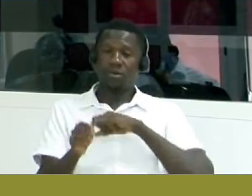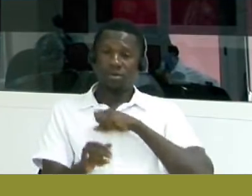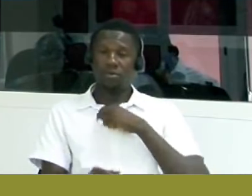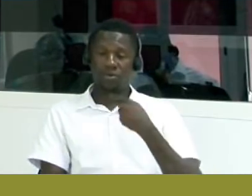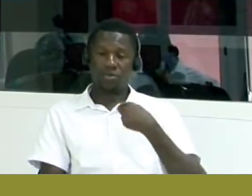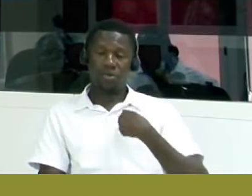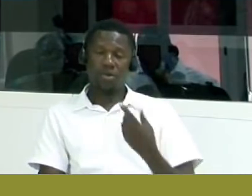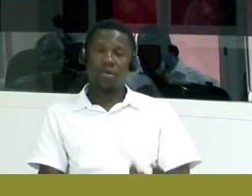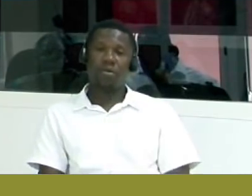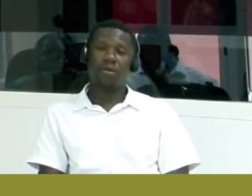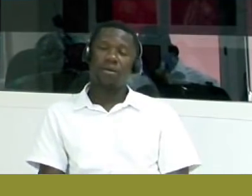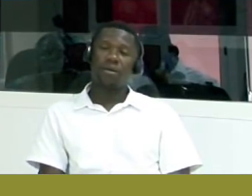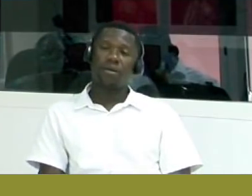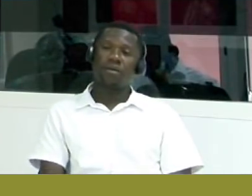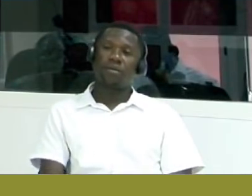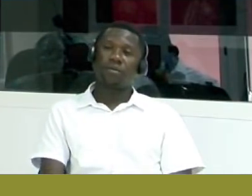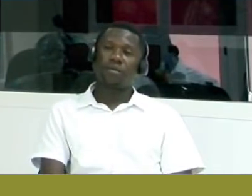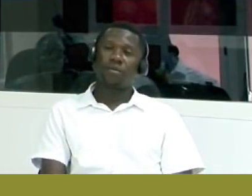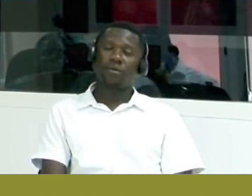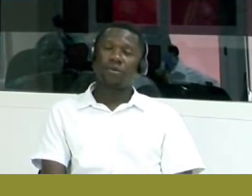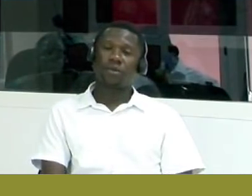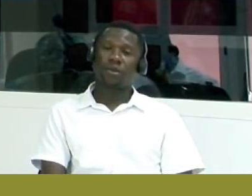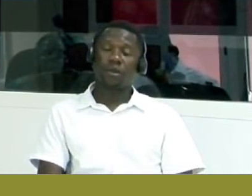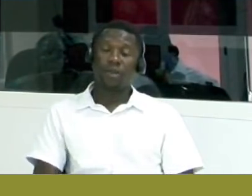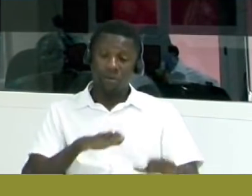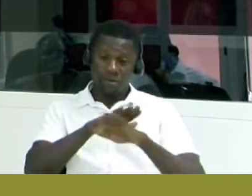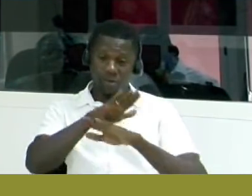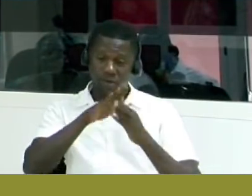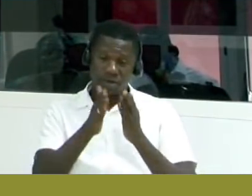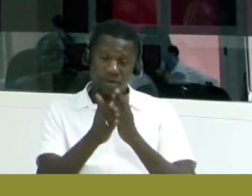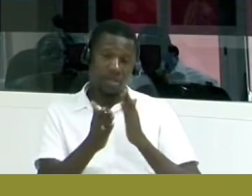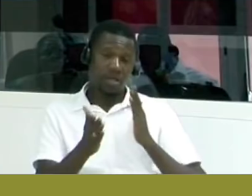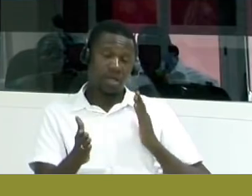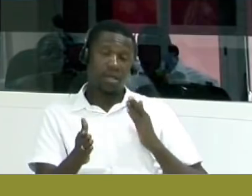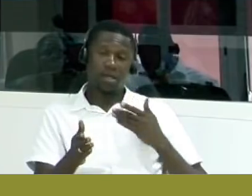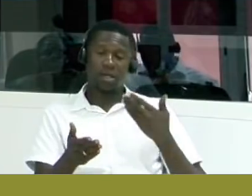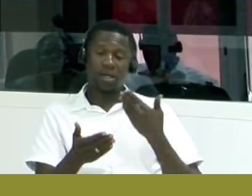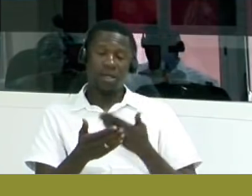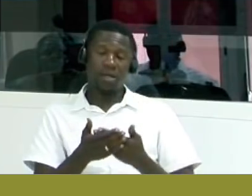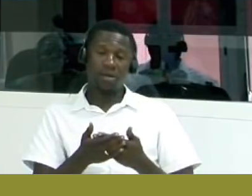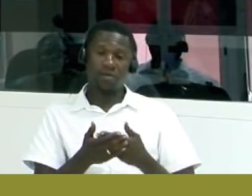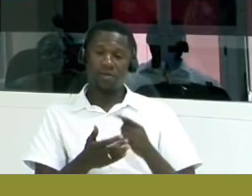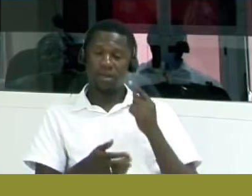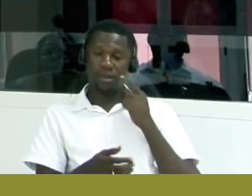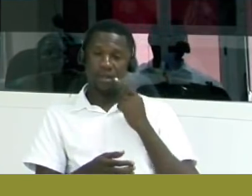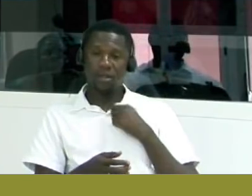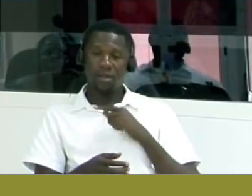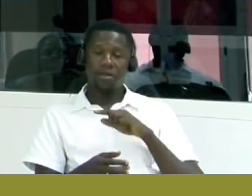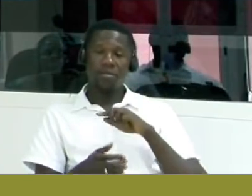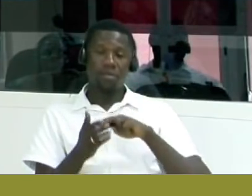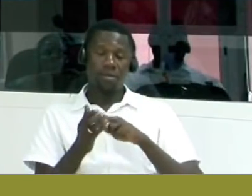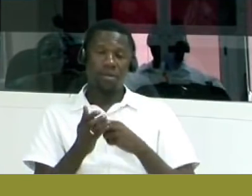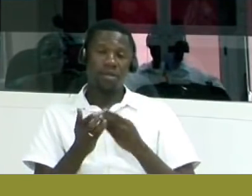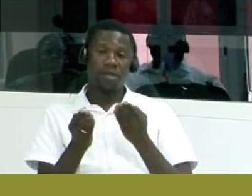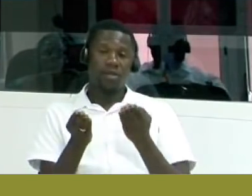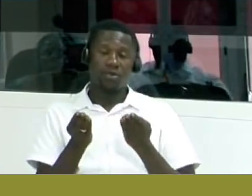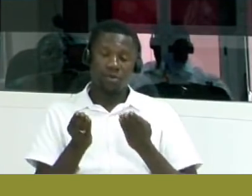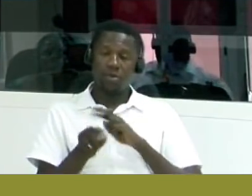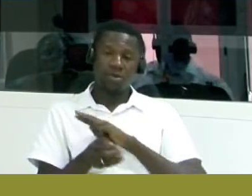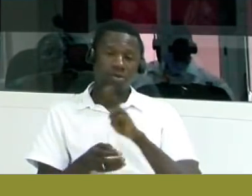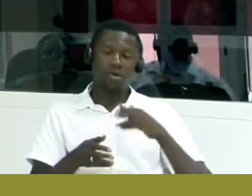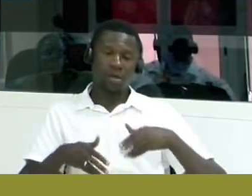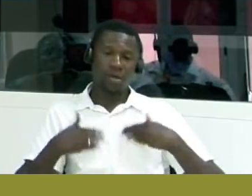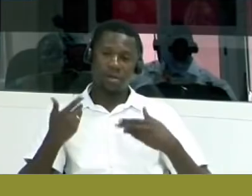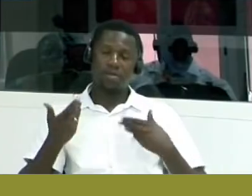So the bottom line at the end of the day is that the students were not happy with the way they were treated